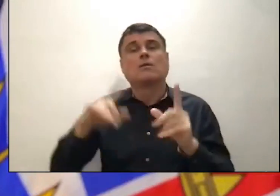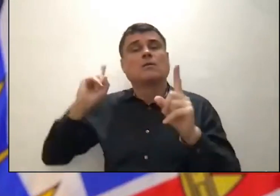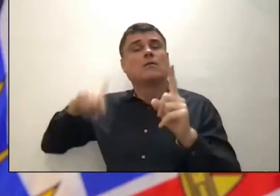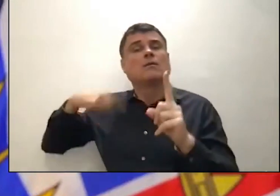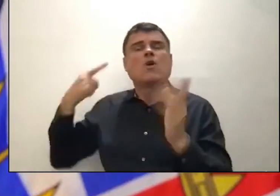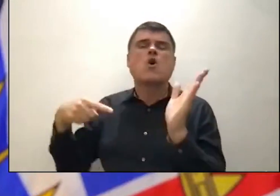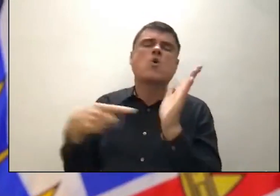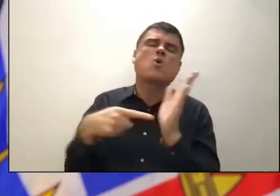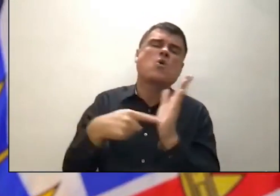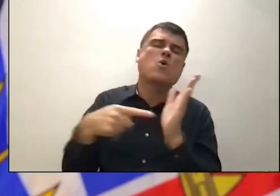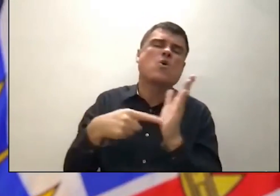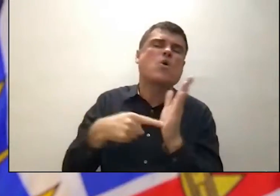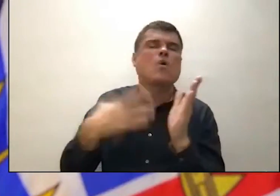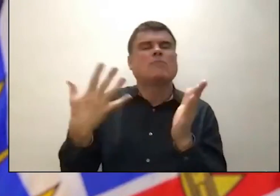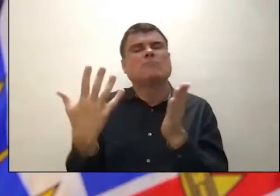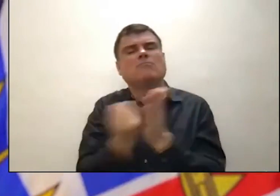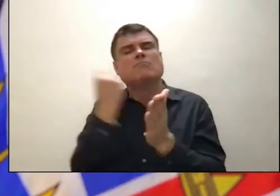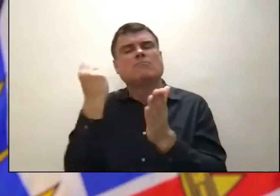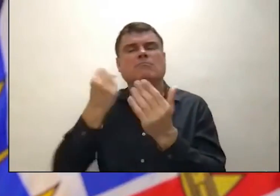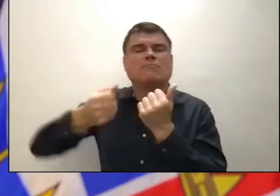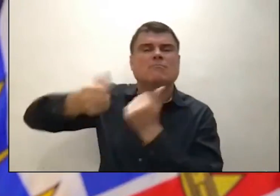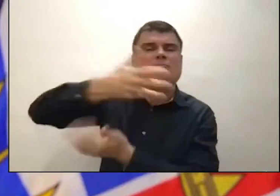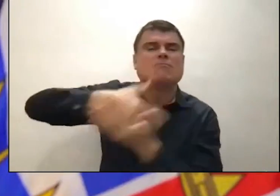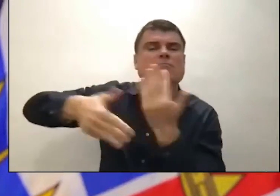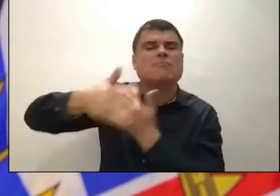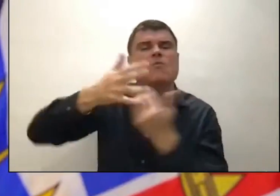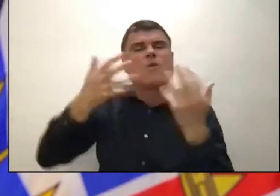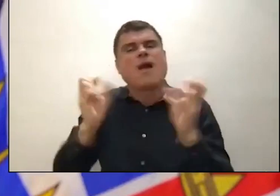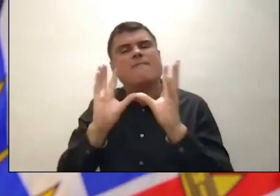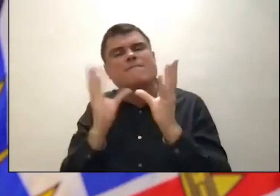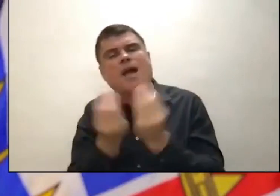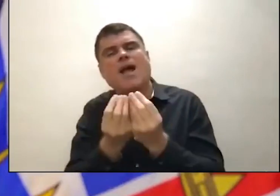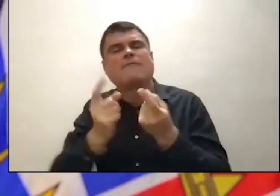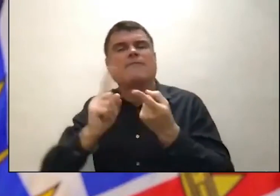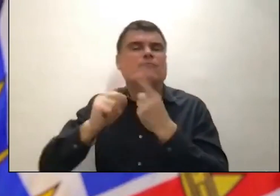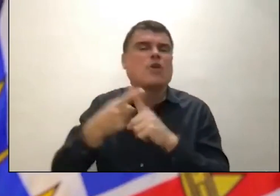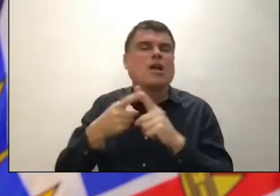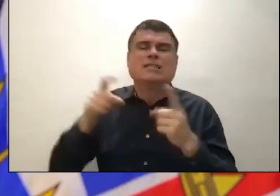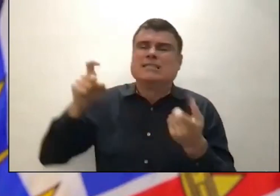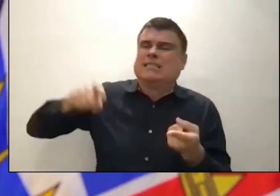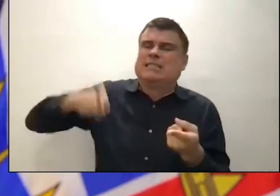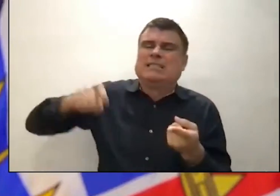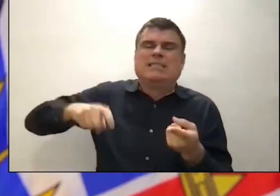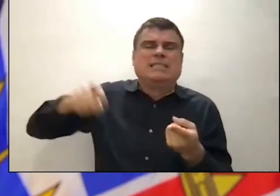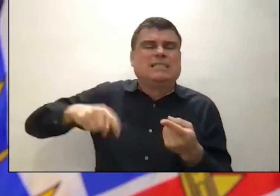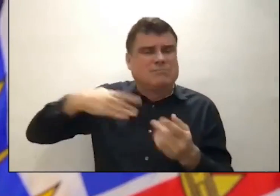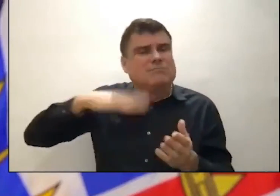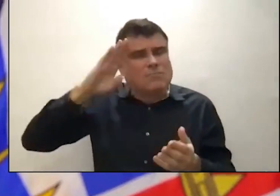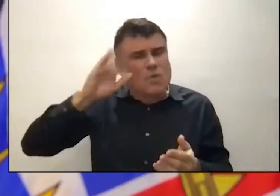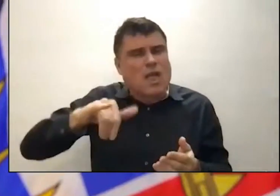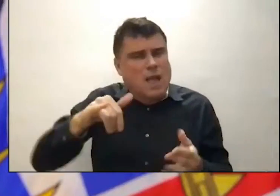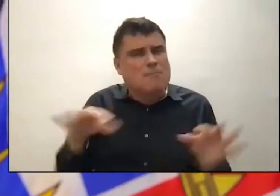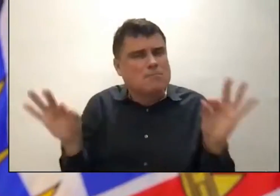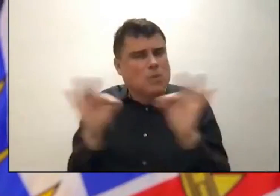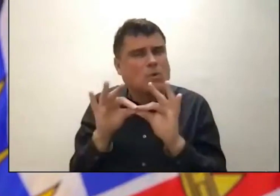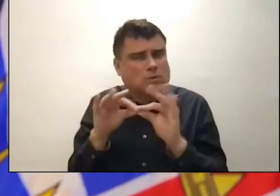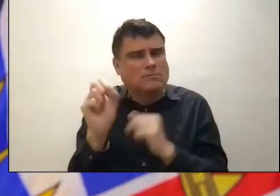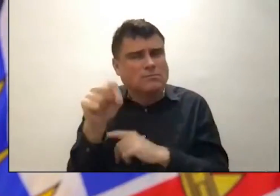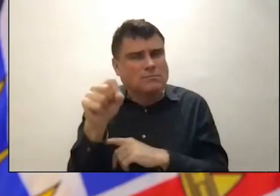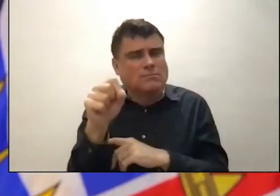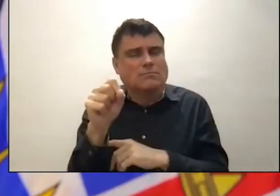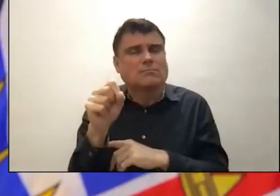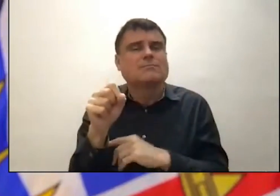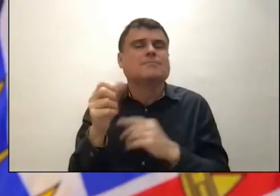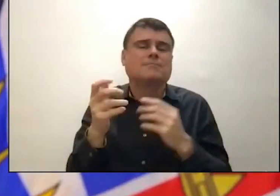need to be with family and friends over this period of time. Excuse me. And for those of us who woke up this morning to